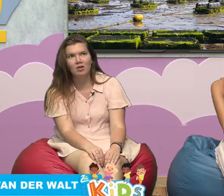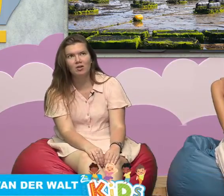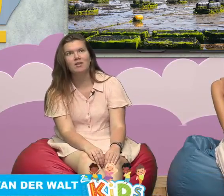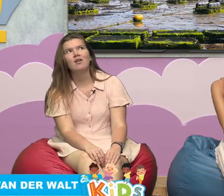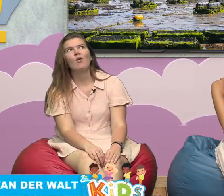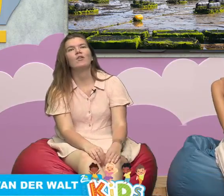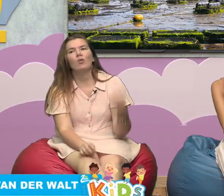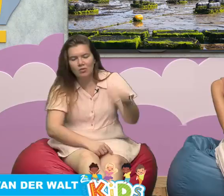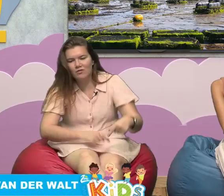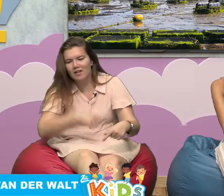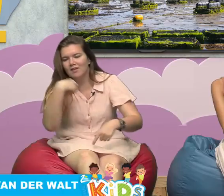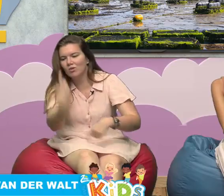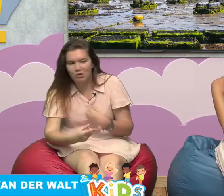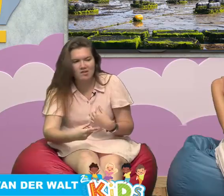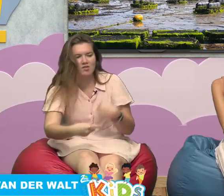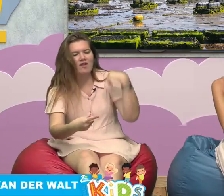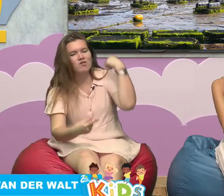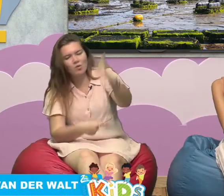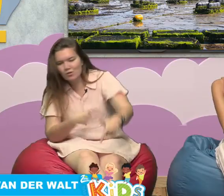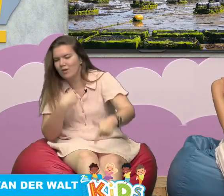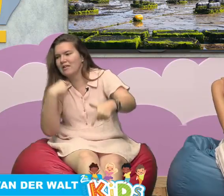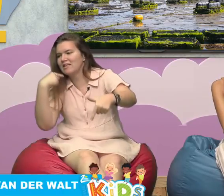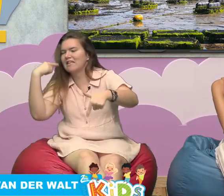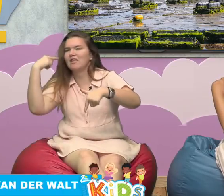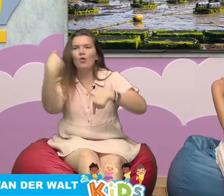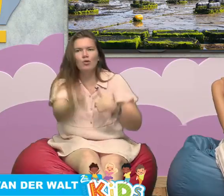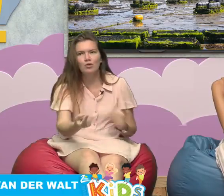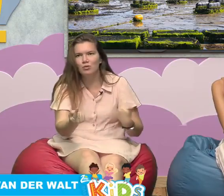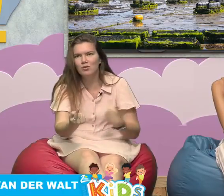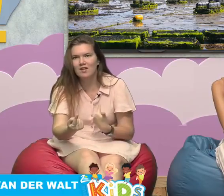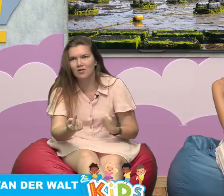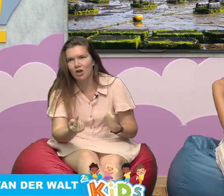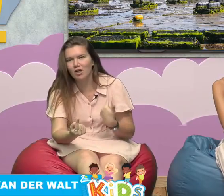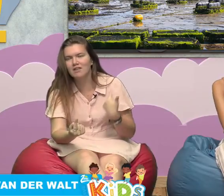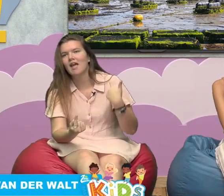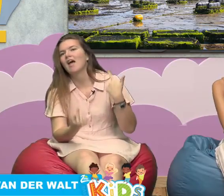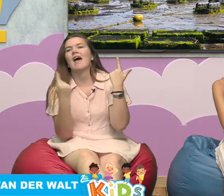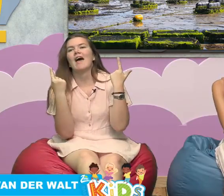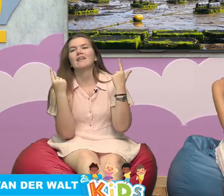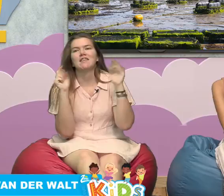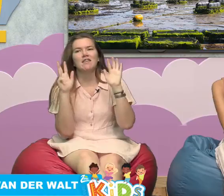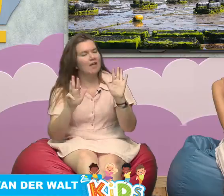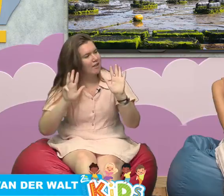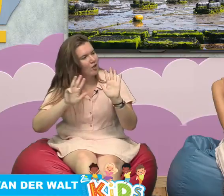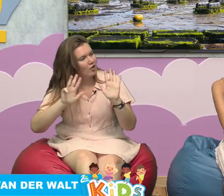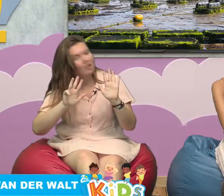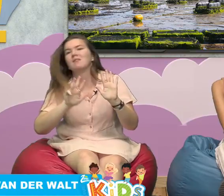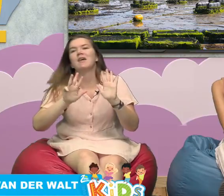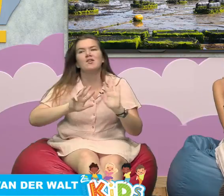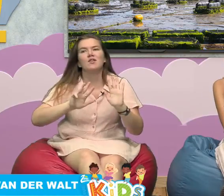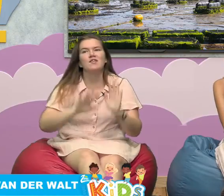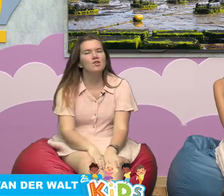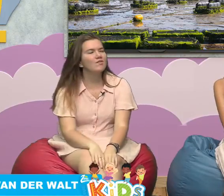again tomorrow with all new fun, all new arts and crafts, all new Zoe and Zacky, all new cool stuff to learn at 9 o'clock